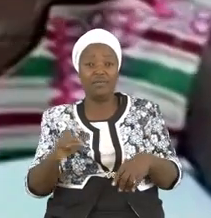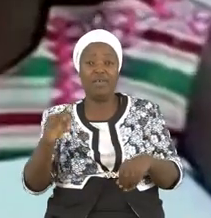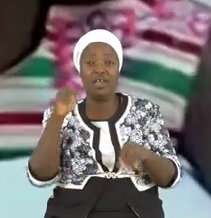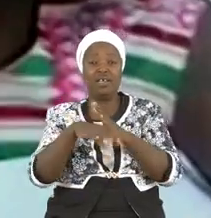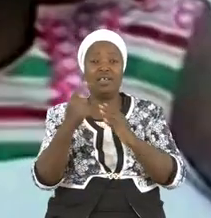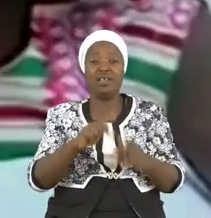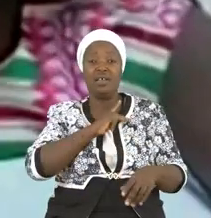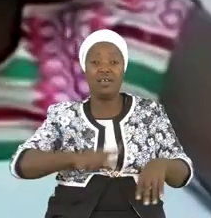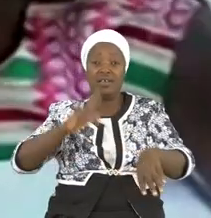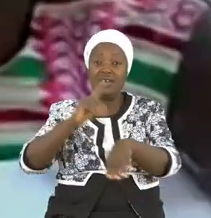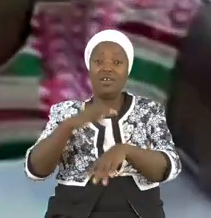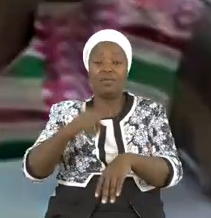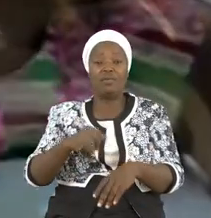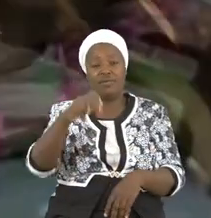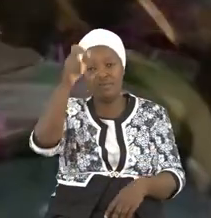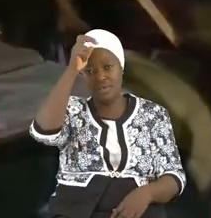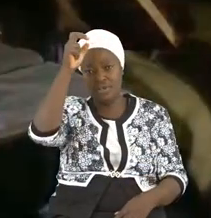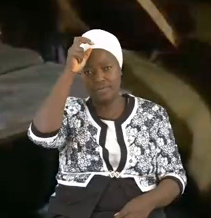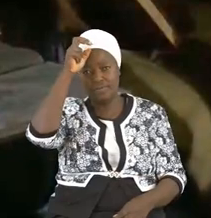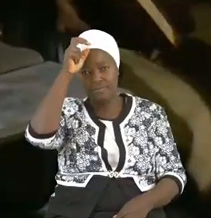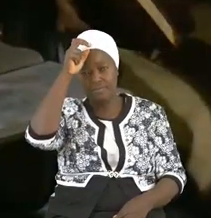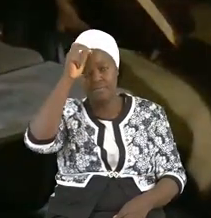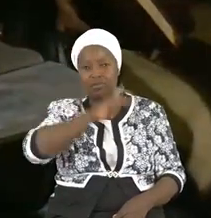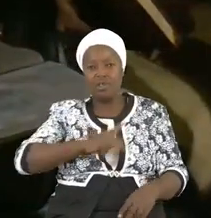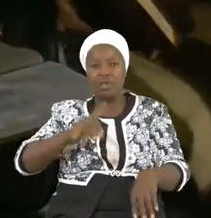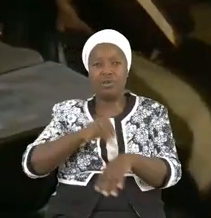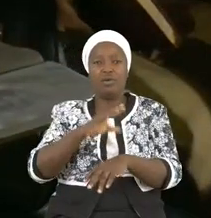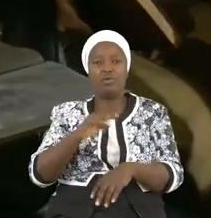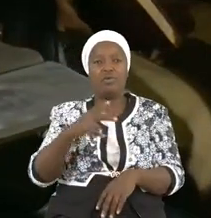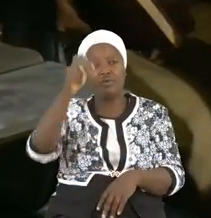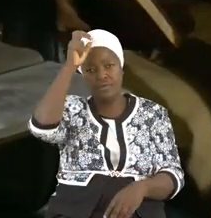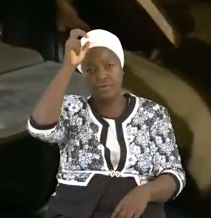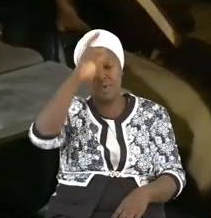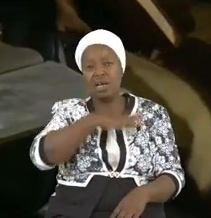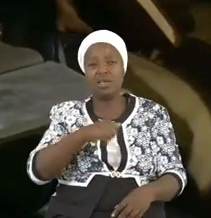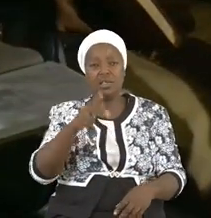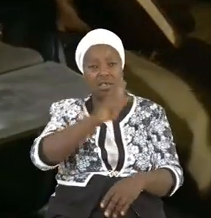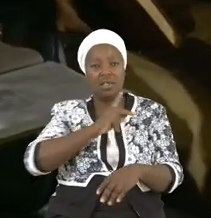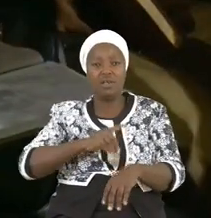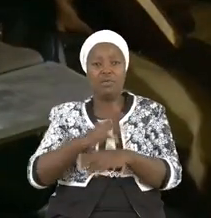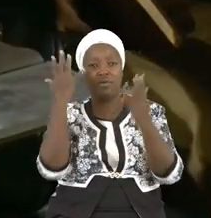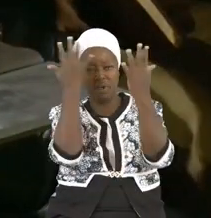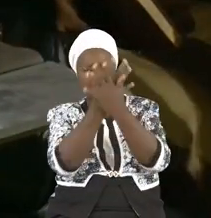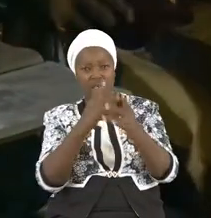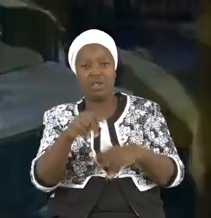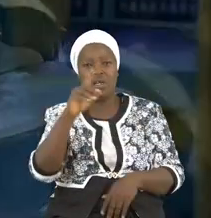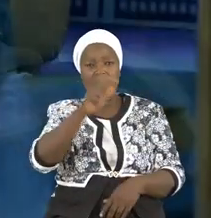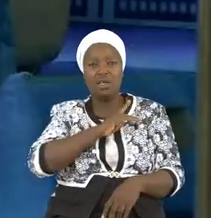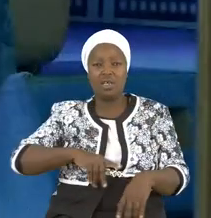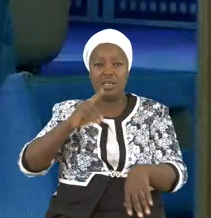of Satan, kingdom of darkness, kingdom of sickness, kingdom of